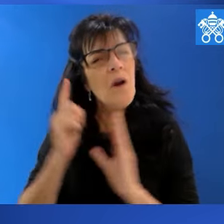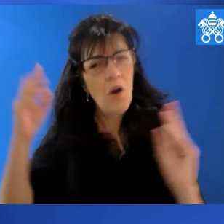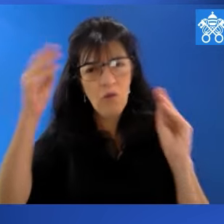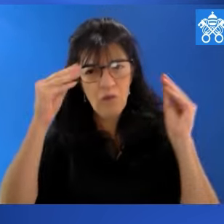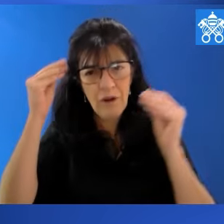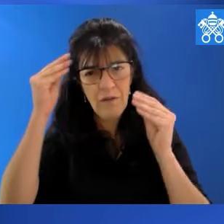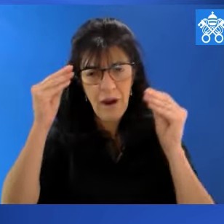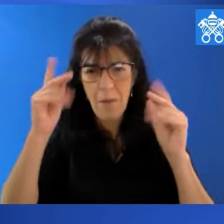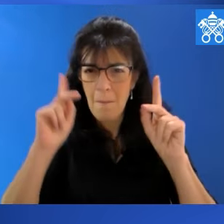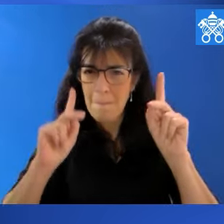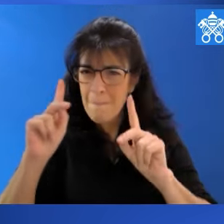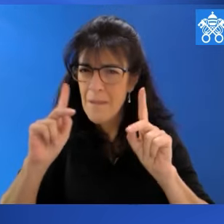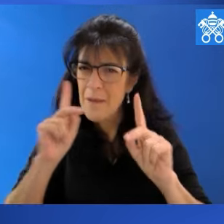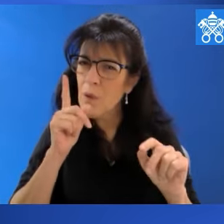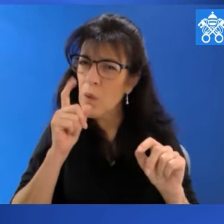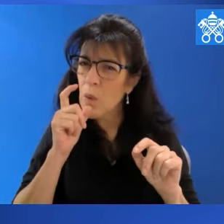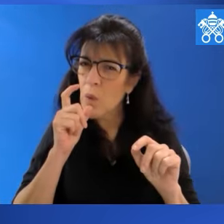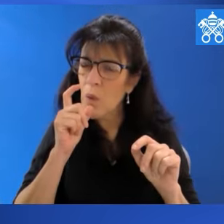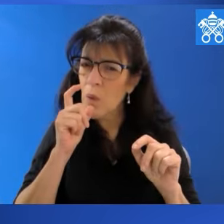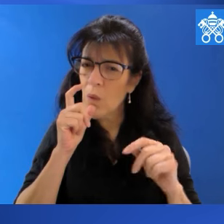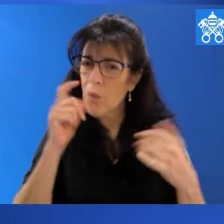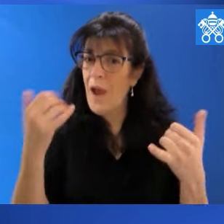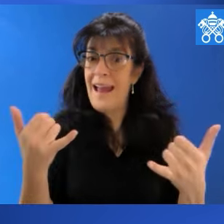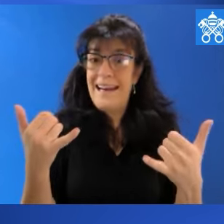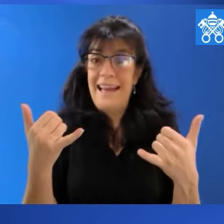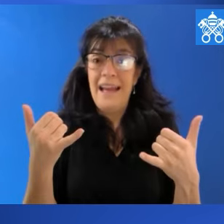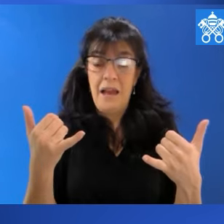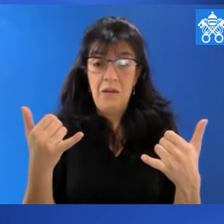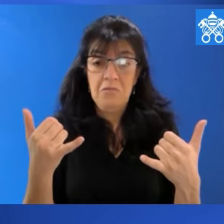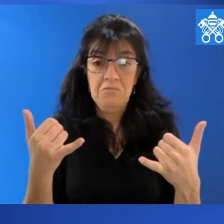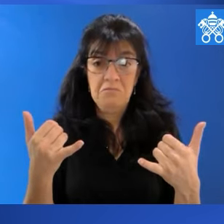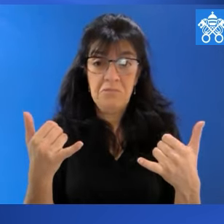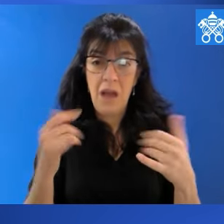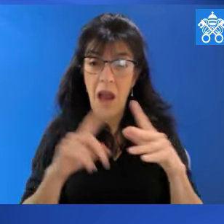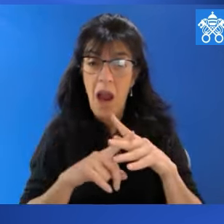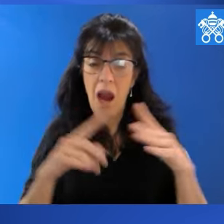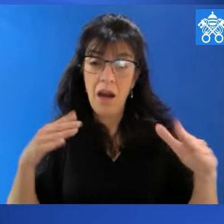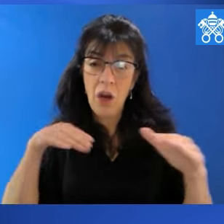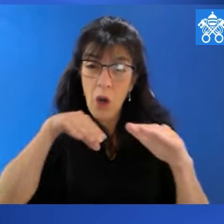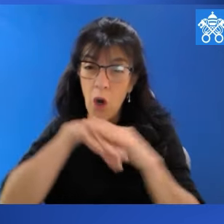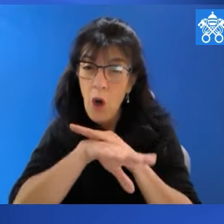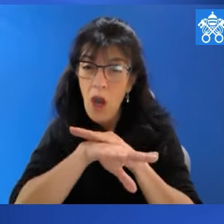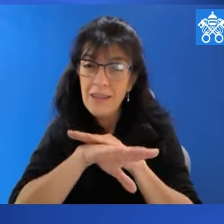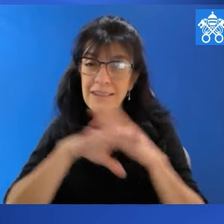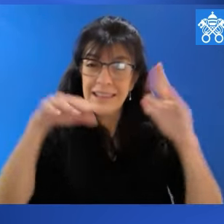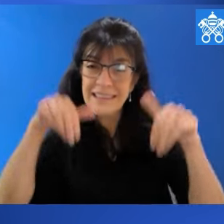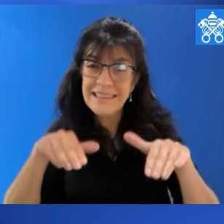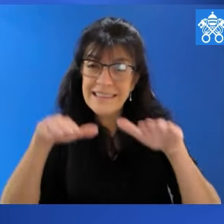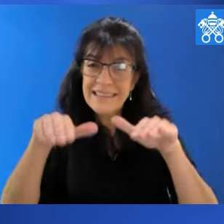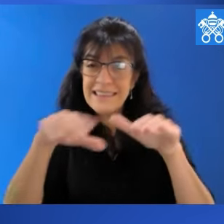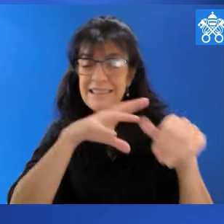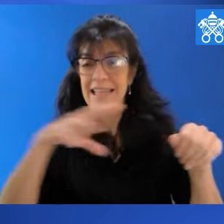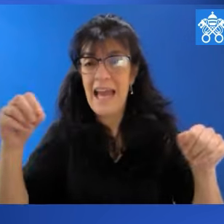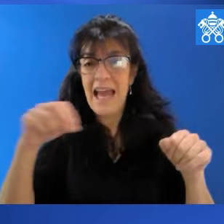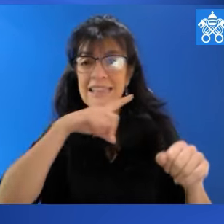reflect about people who, even at this moment, are crossing seas and